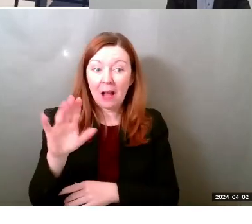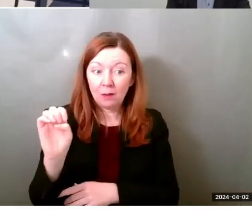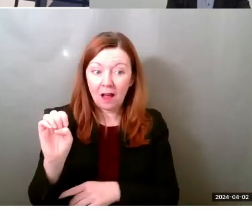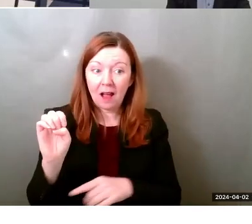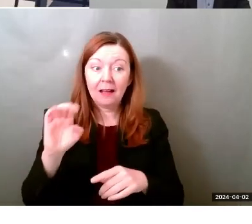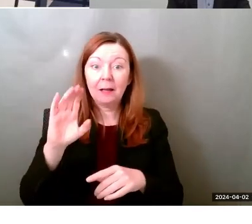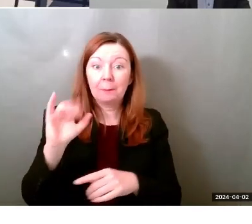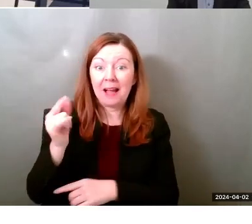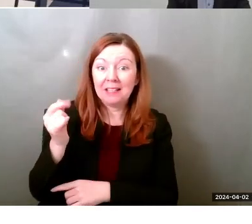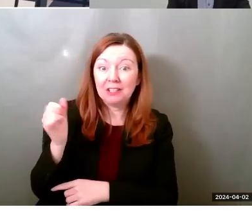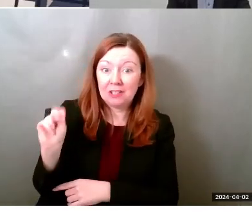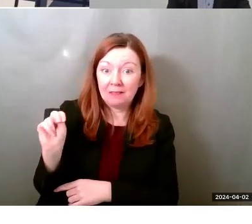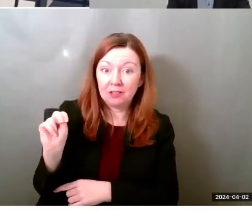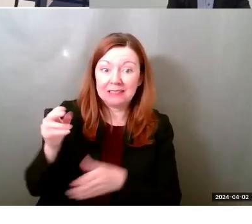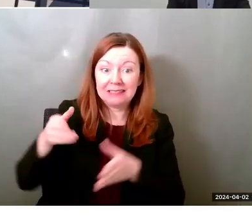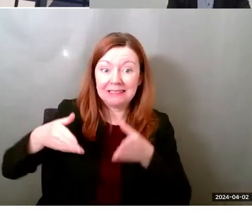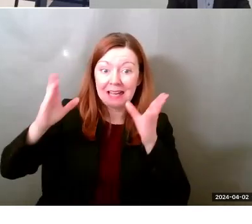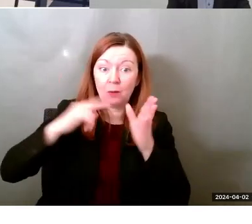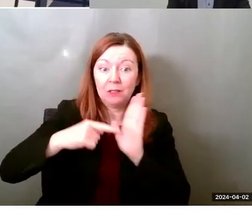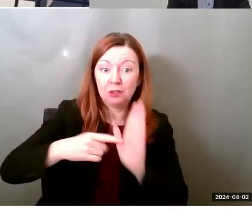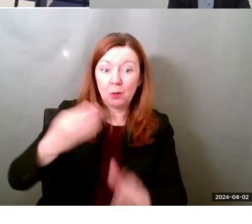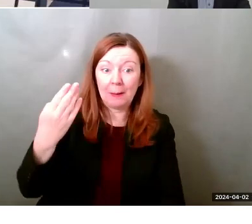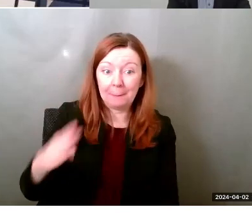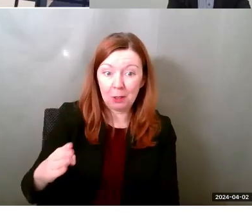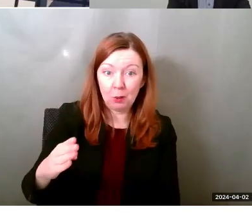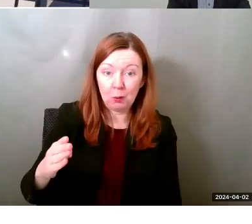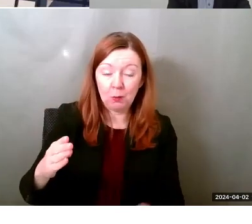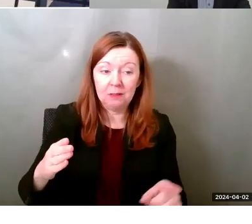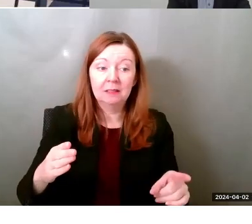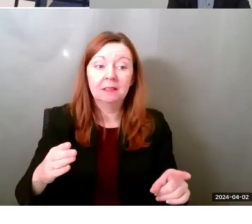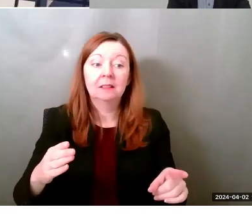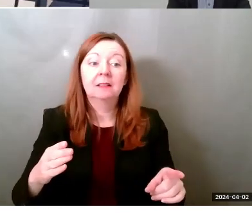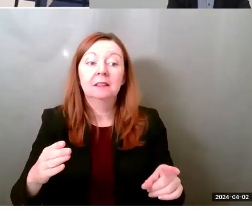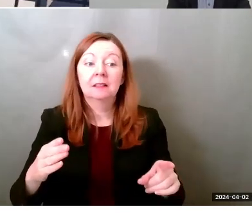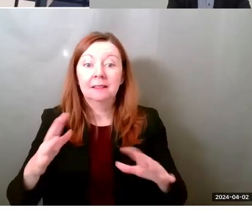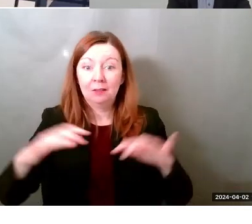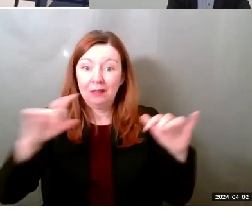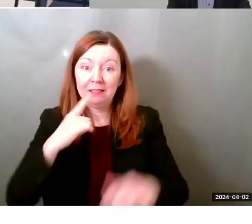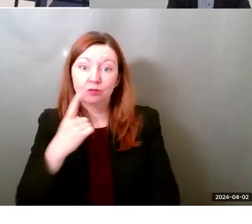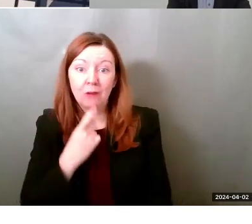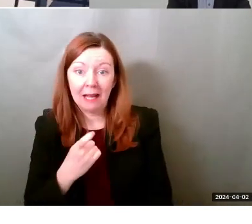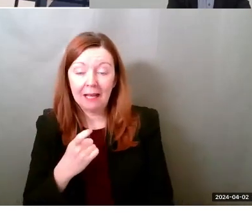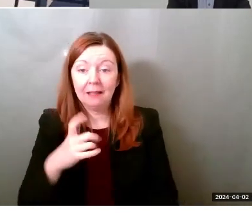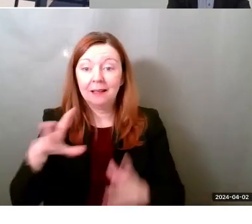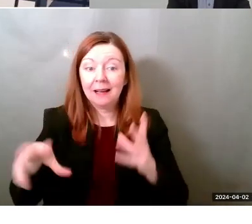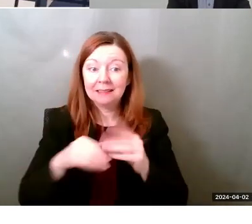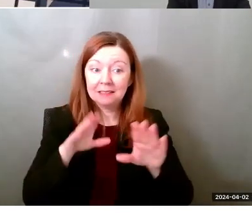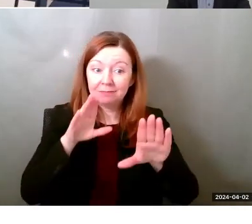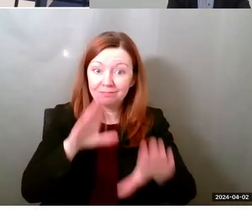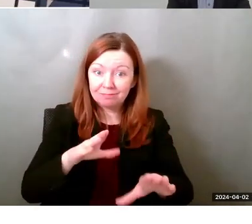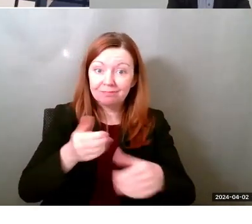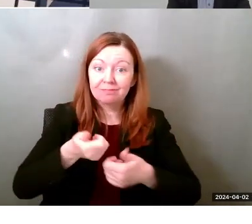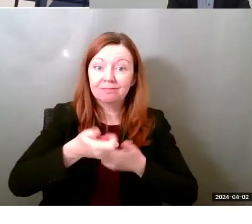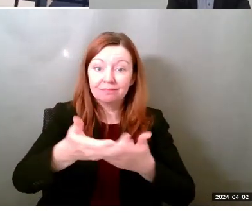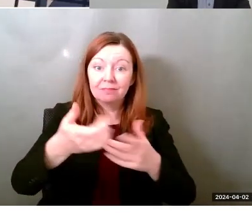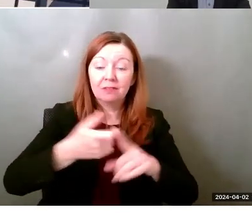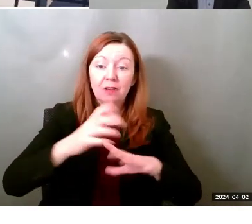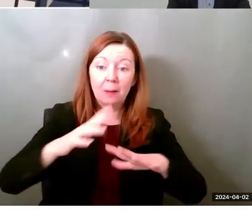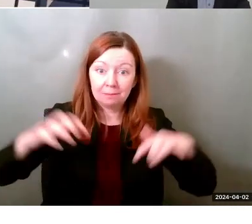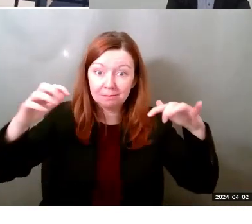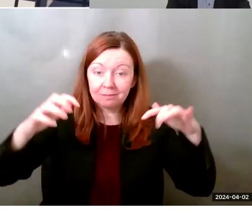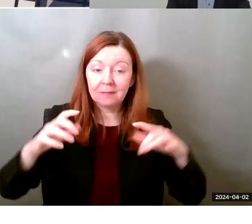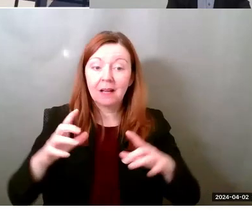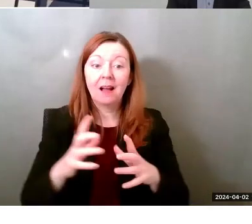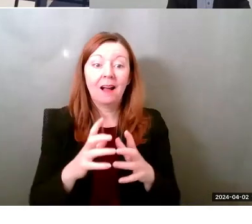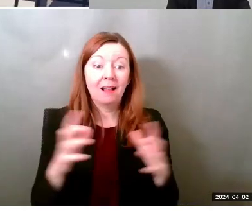by Jefferson Tower is shown here in blue. As you can see, while there are additional shadows cast from this development, a significant